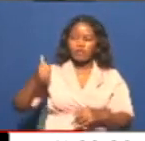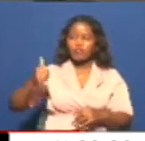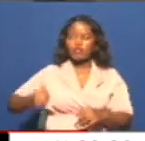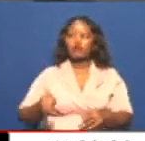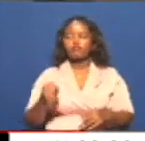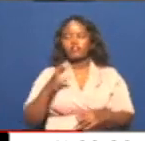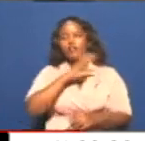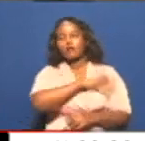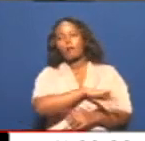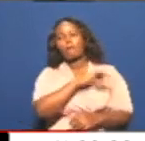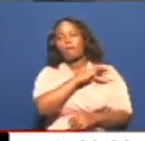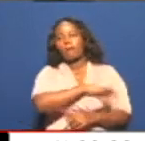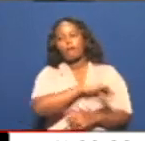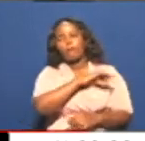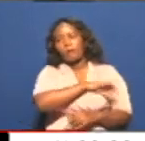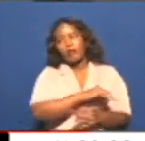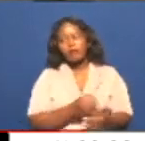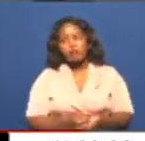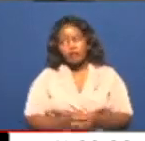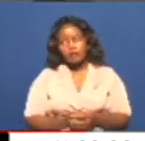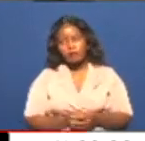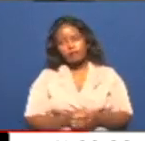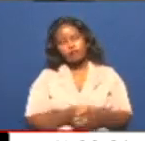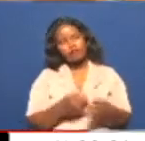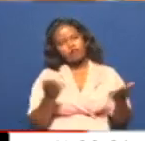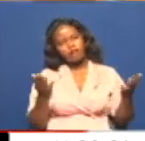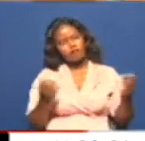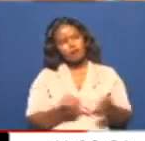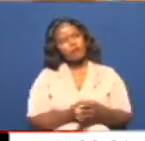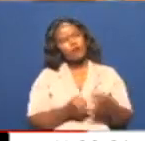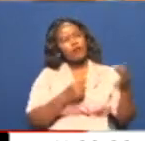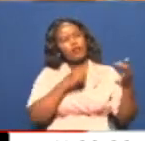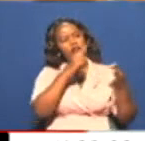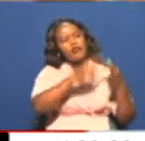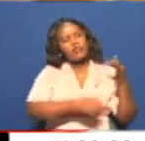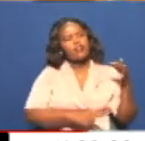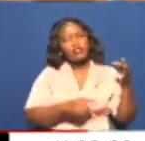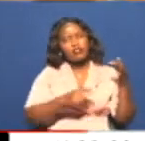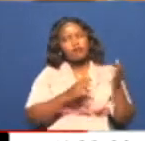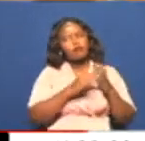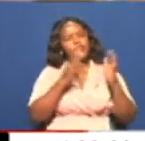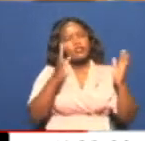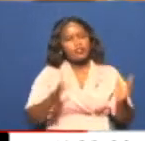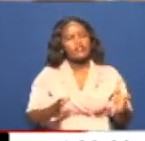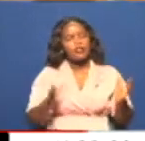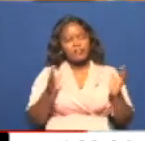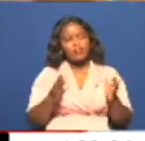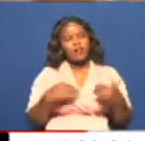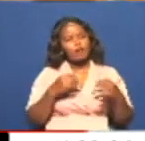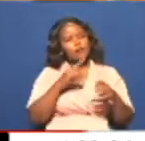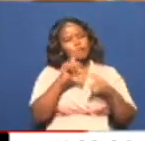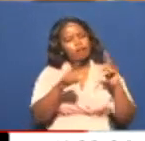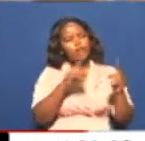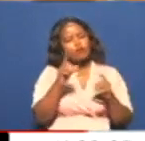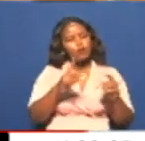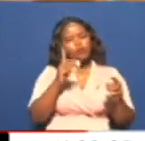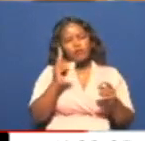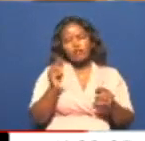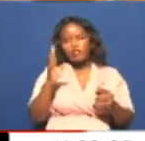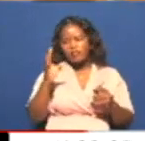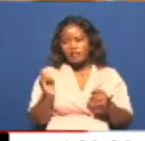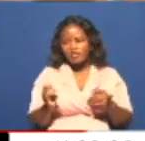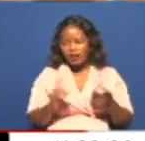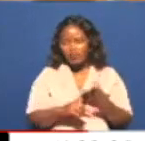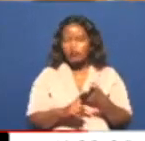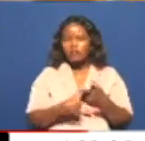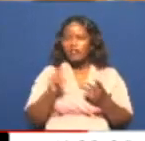Mm-hmm. Alengo, three legislators are already on the radar of NCIC, DCI, and the courts as well,